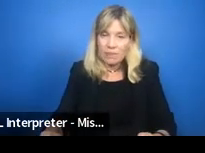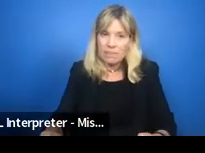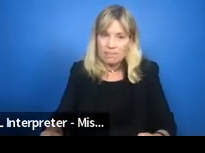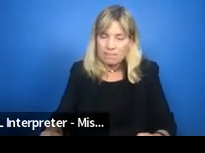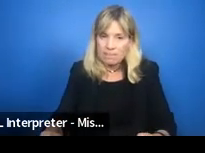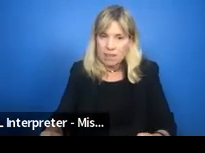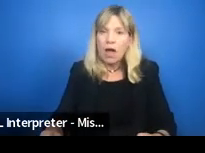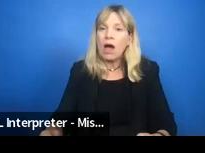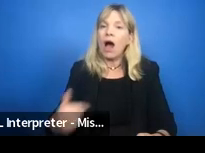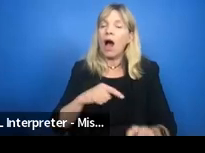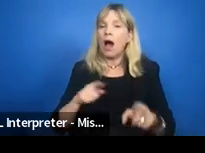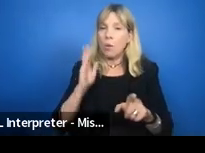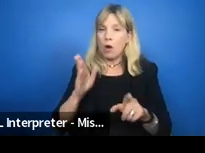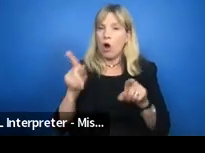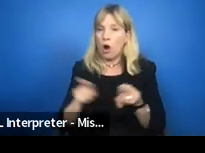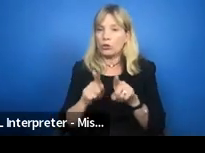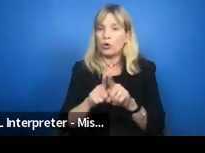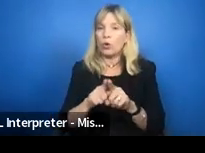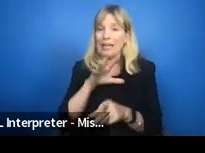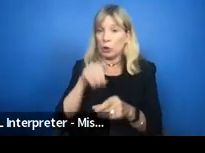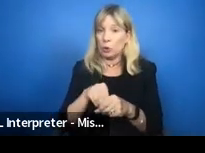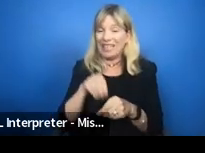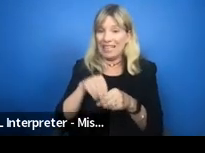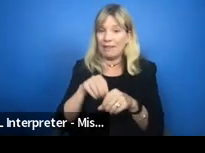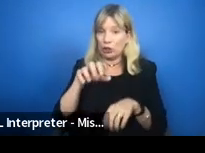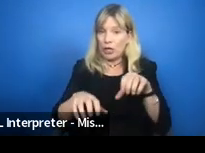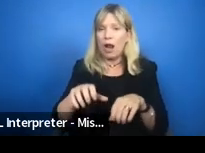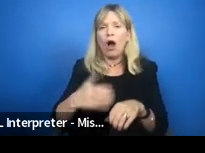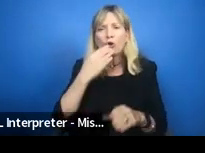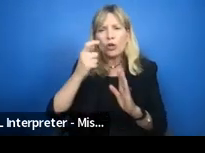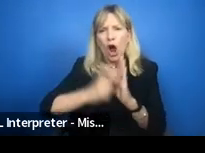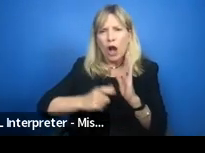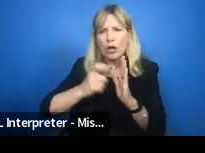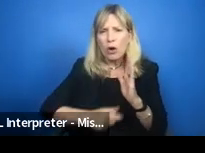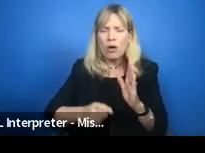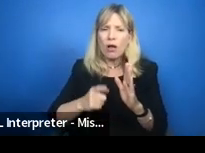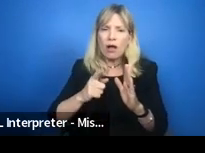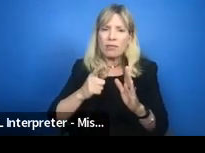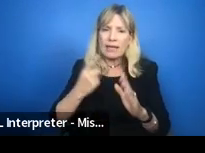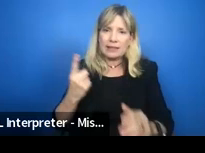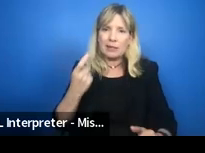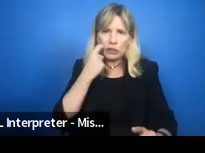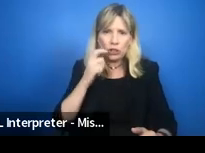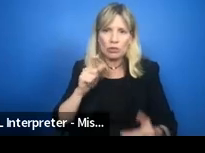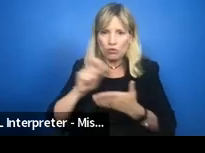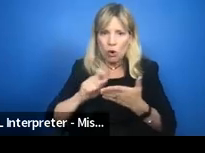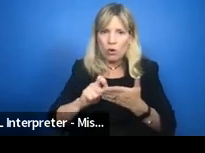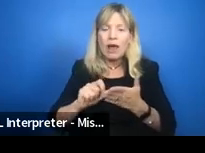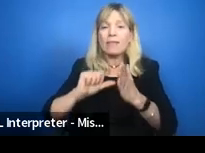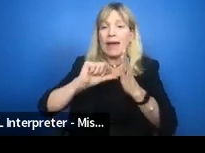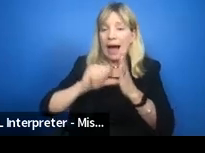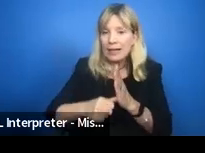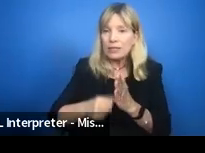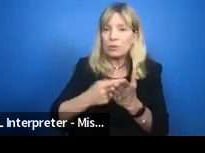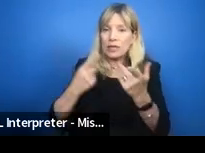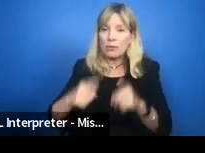I am also putting in the chat a really good article that Vox just did that highlights what's going on with